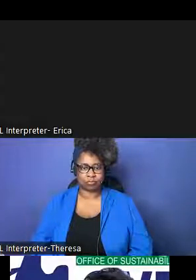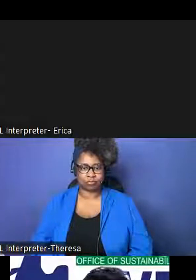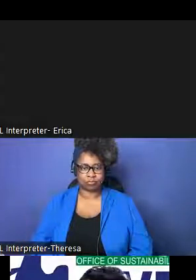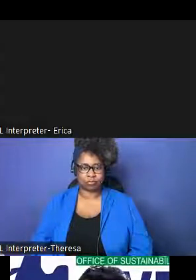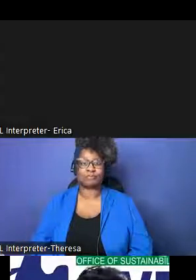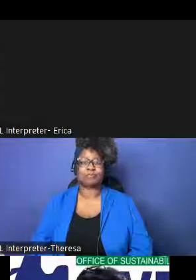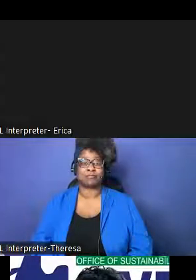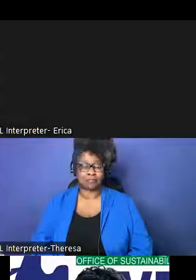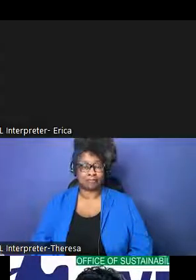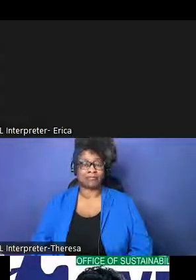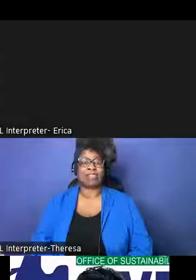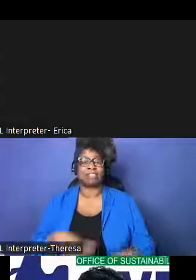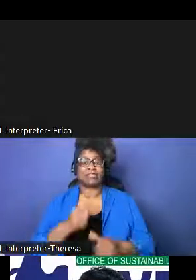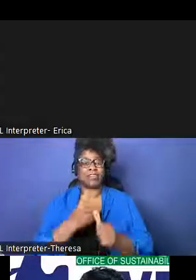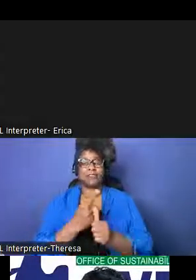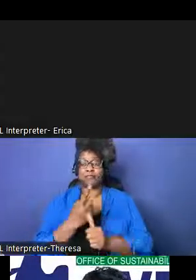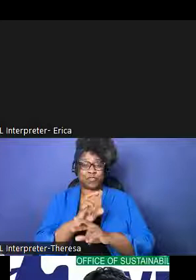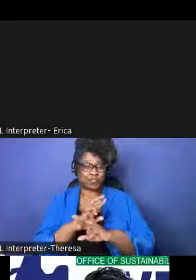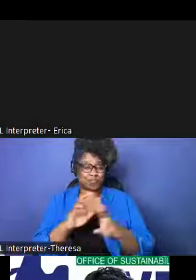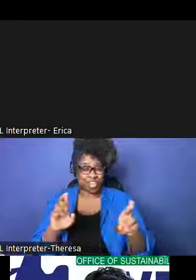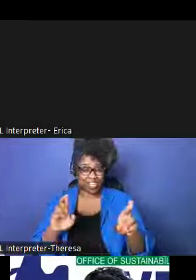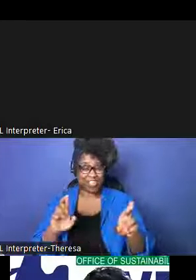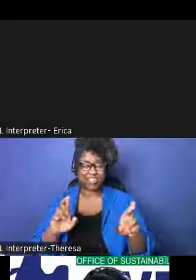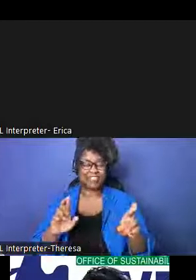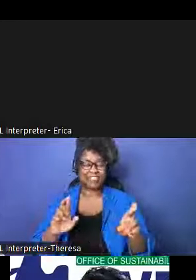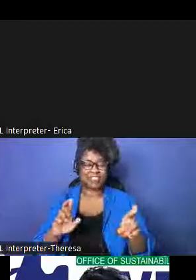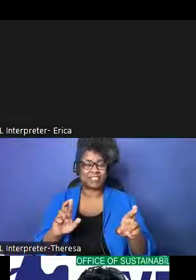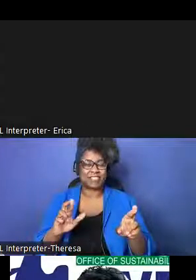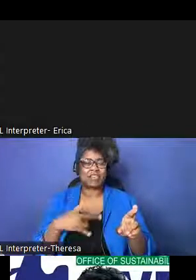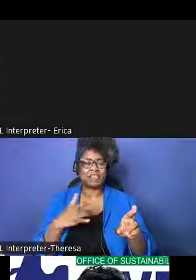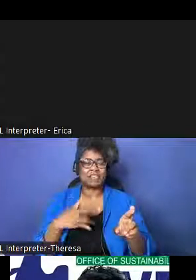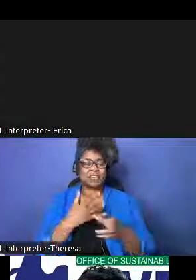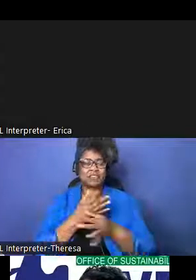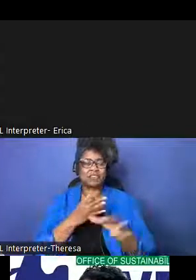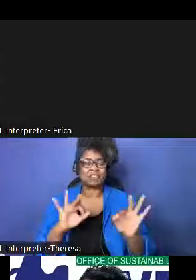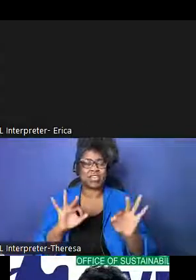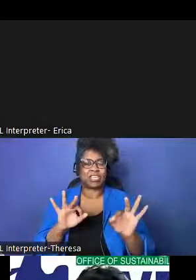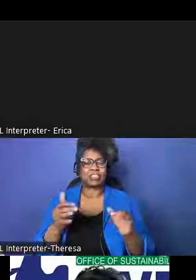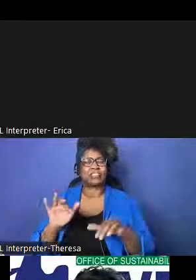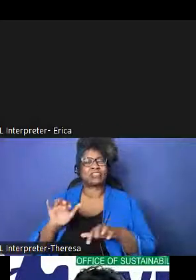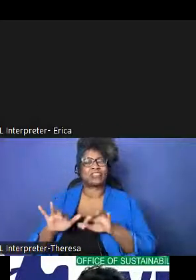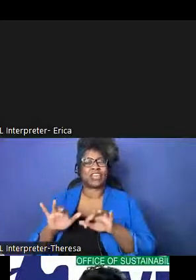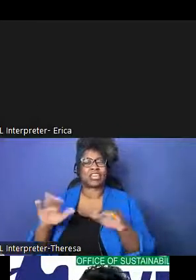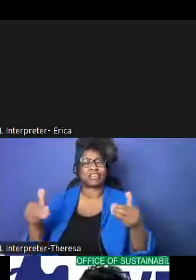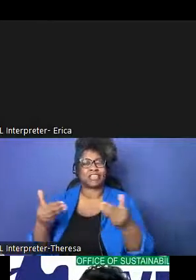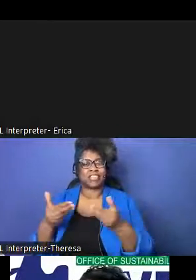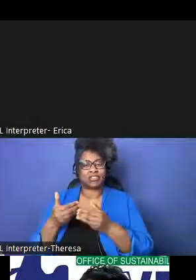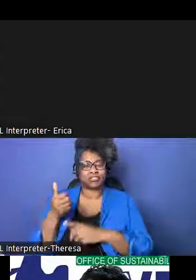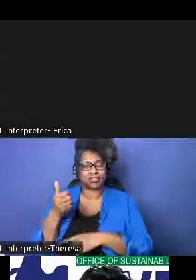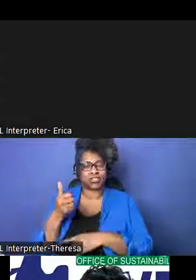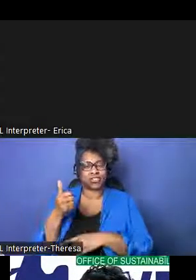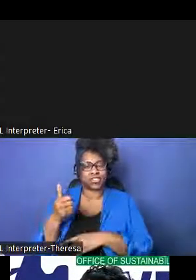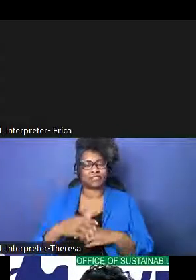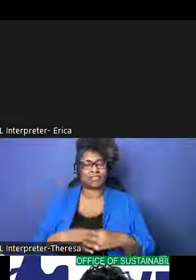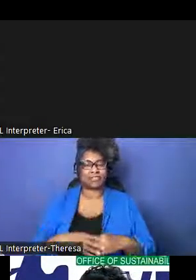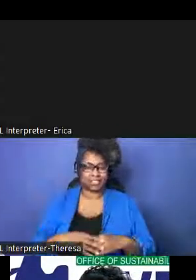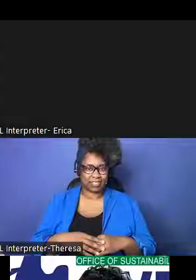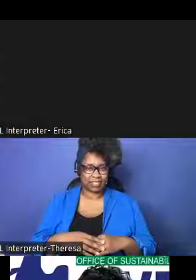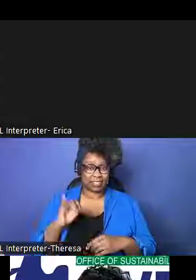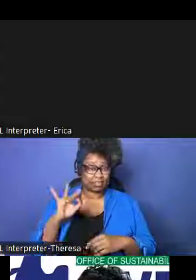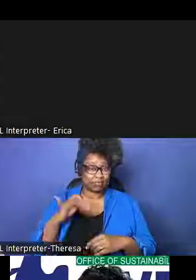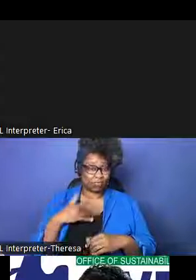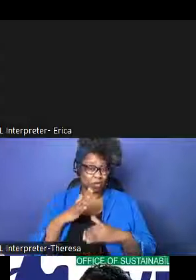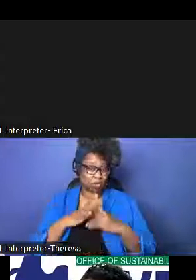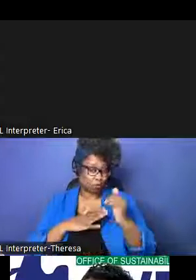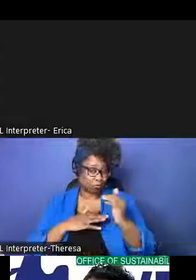So as everyone is getting settled in, please feel free to use the chat to introduce yourself. If you are comfortable and